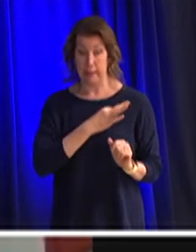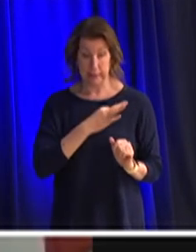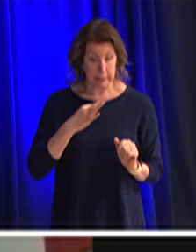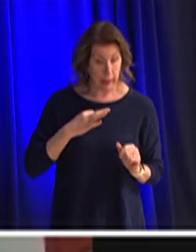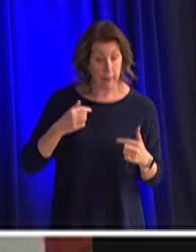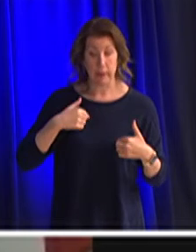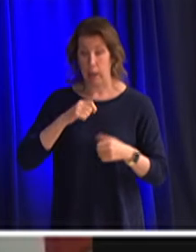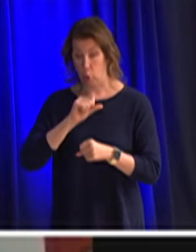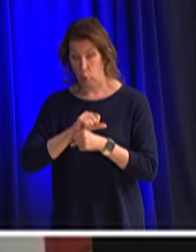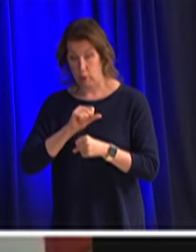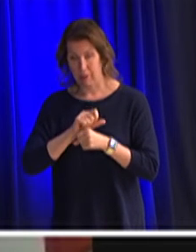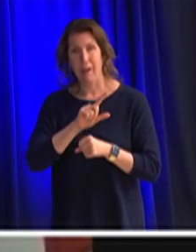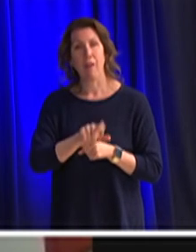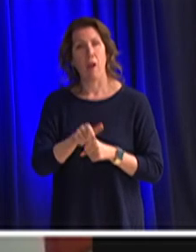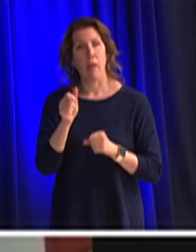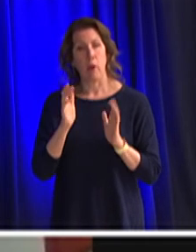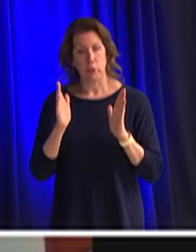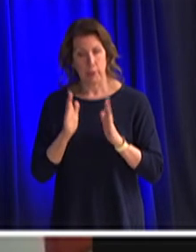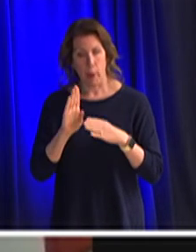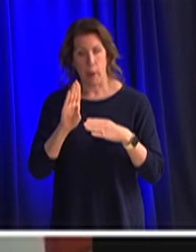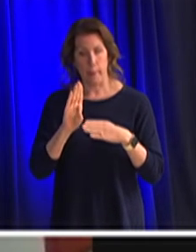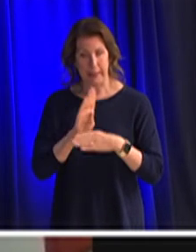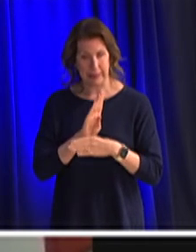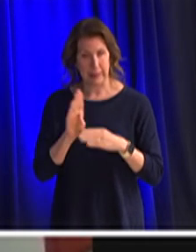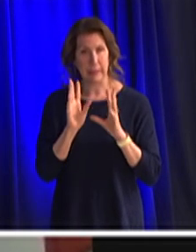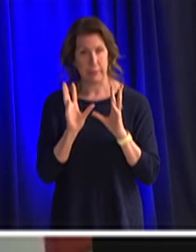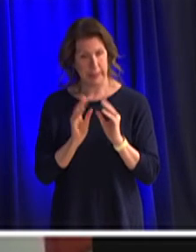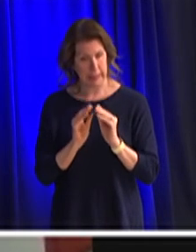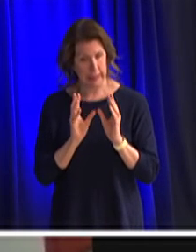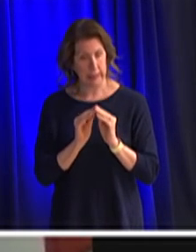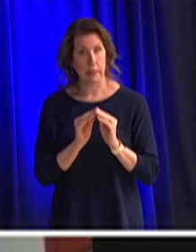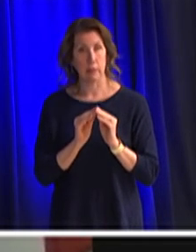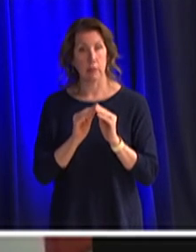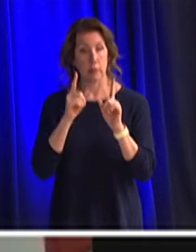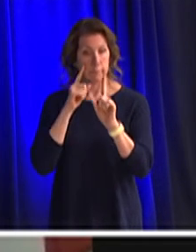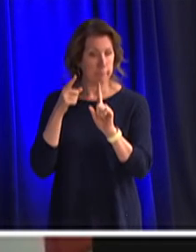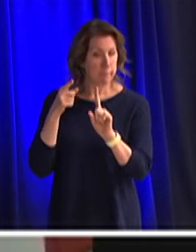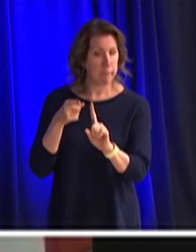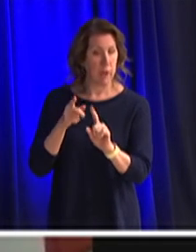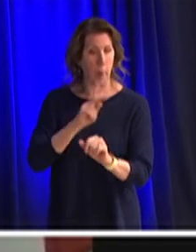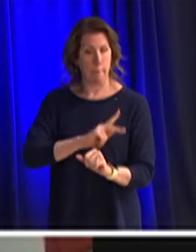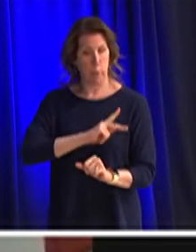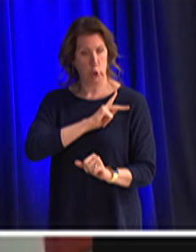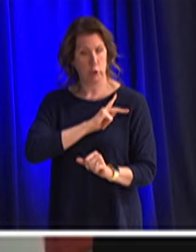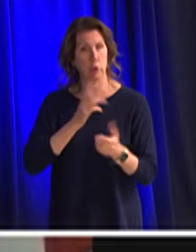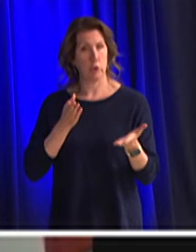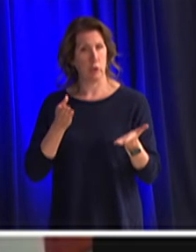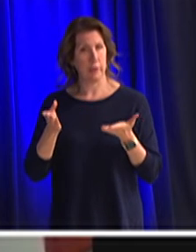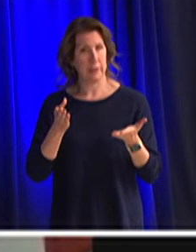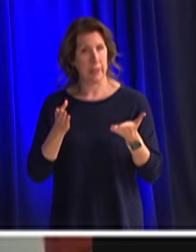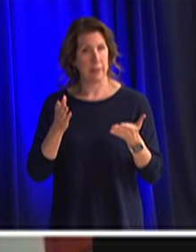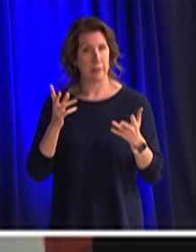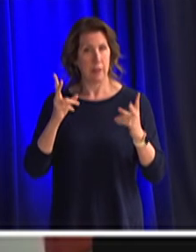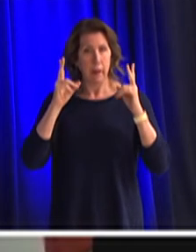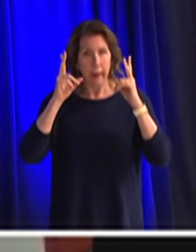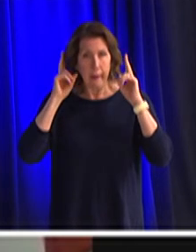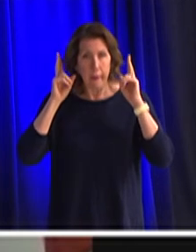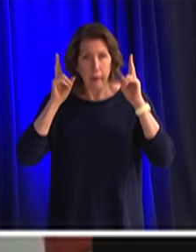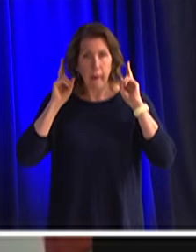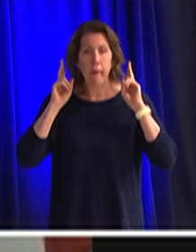up another small business listening session. This will be targeted towards more personal services, so salons,